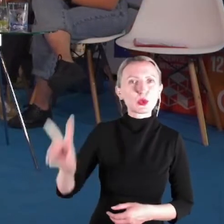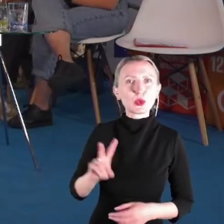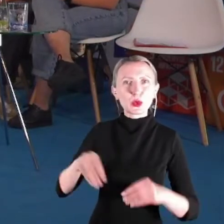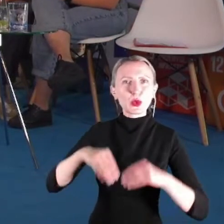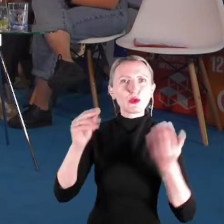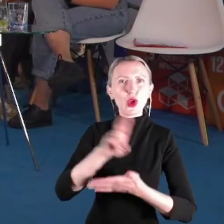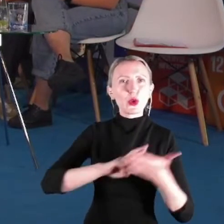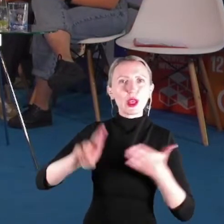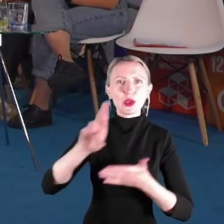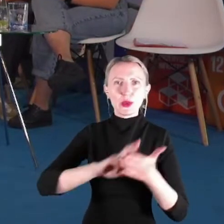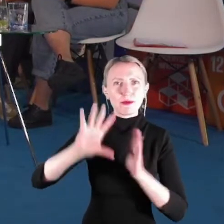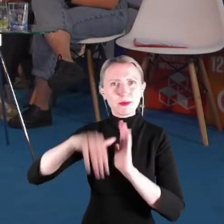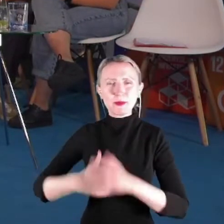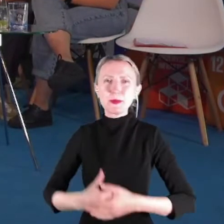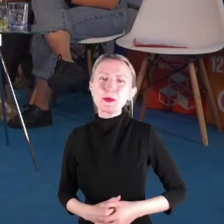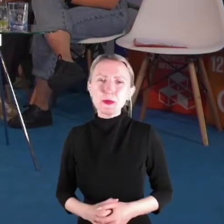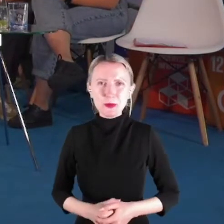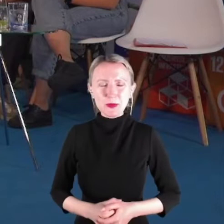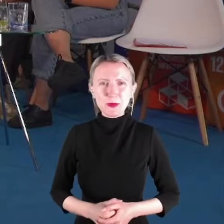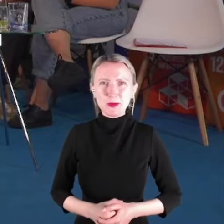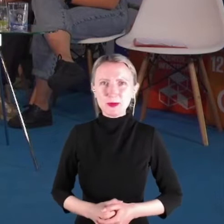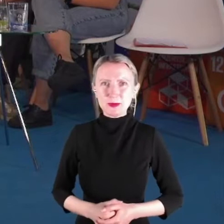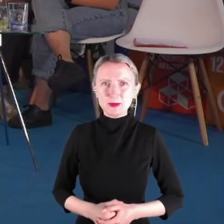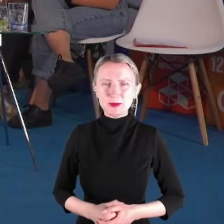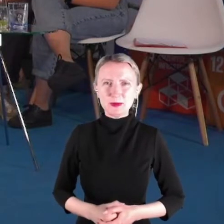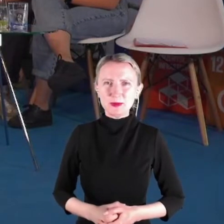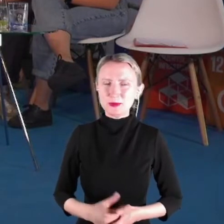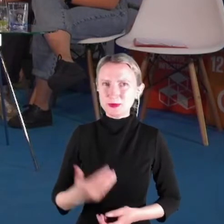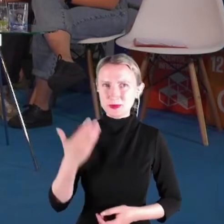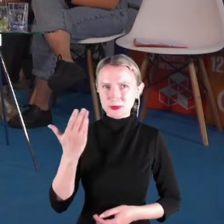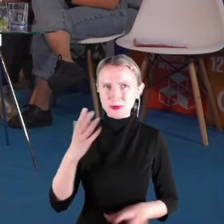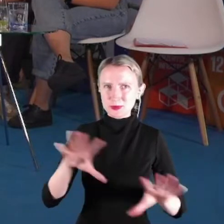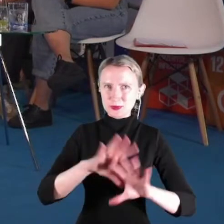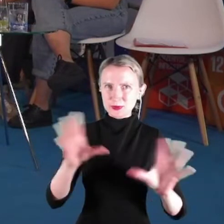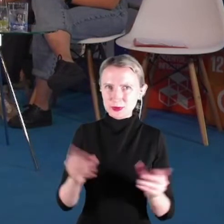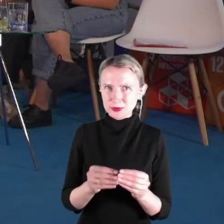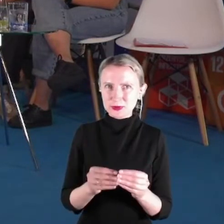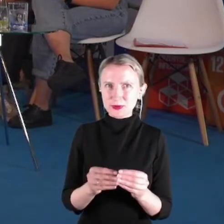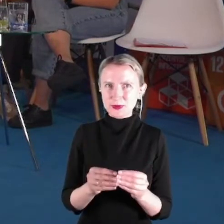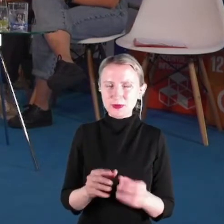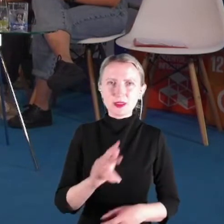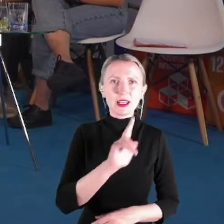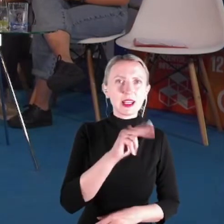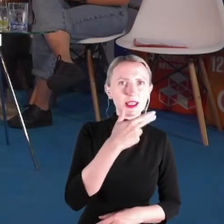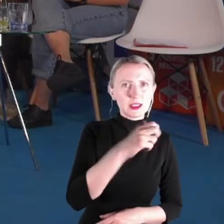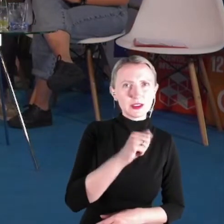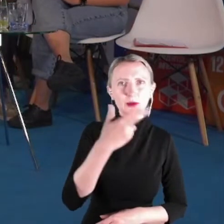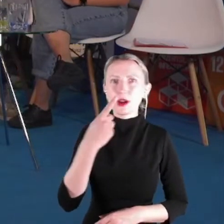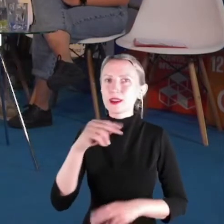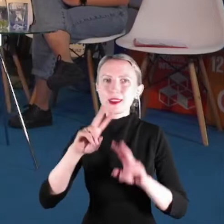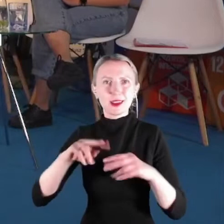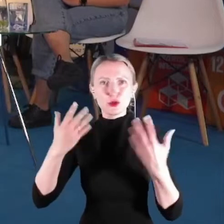and your whole team, obviously, Katarzyna, Magda, and everybody here. I will stand up and go there.